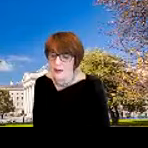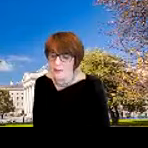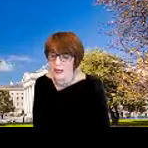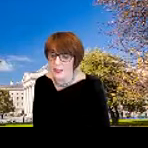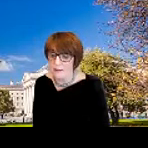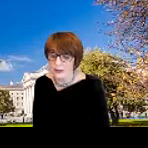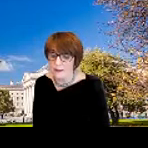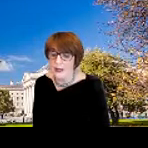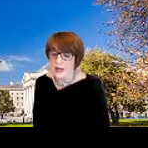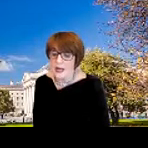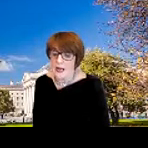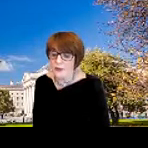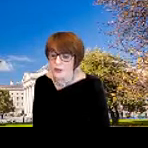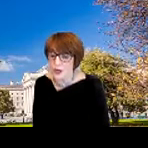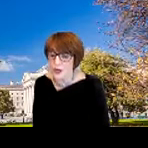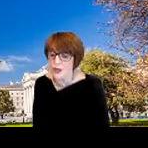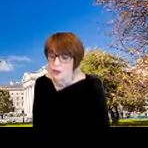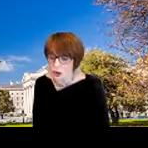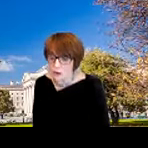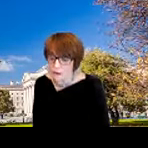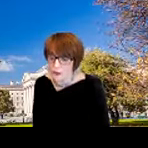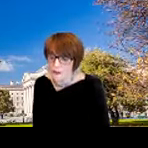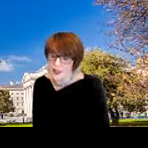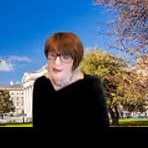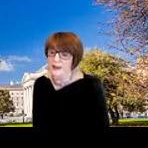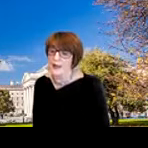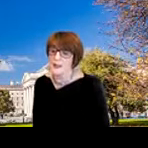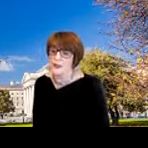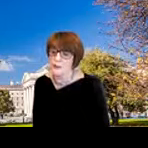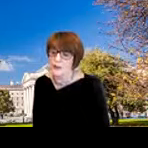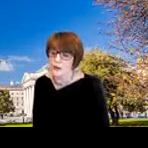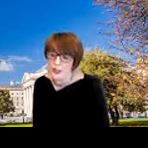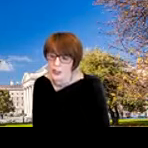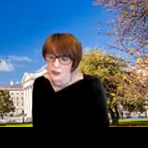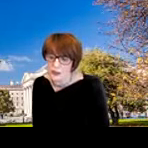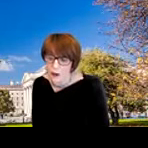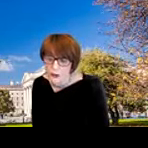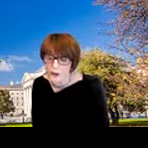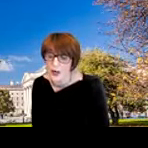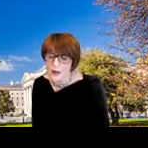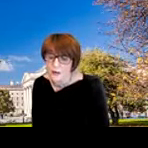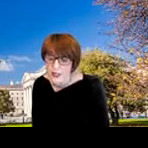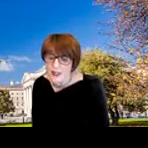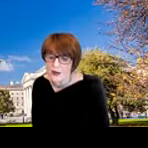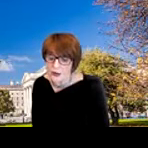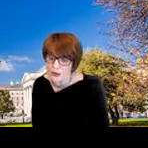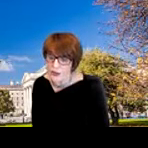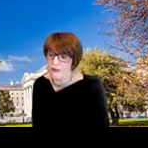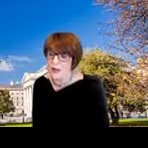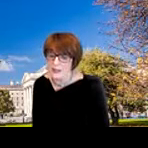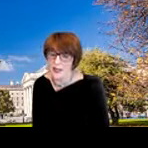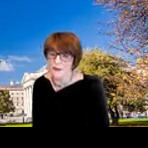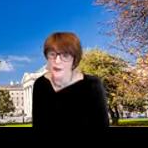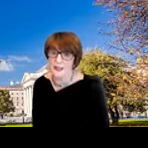term impact on people as we try to recover from the pandemic, and it's going to be critical to monitor these